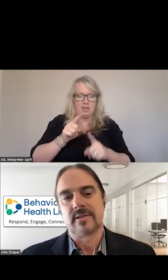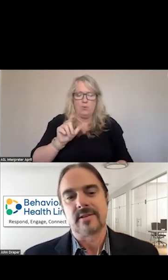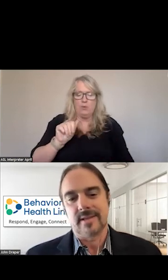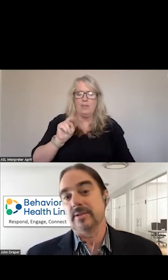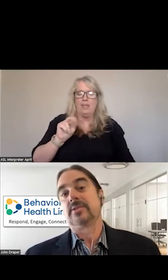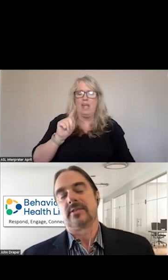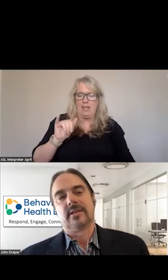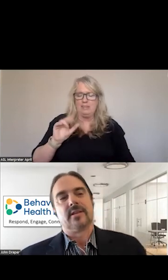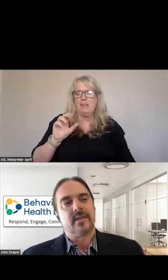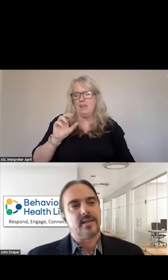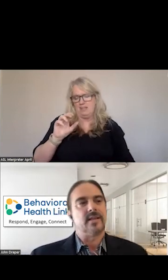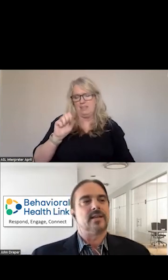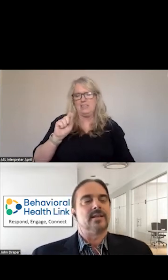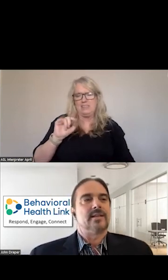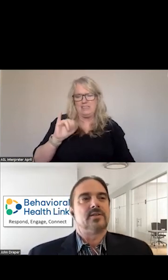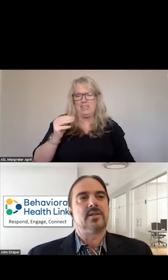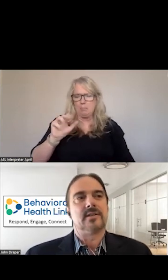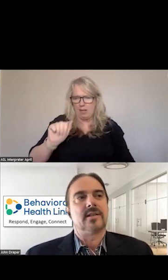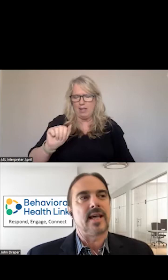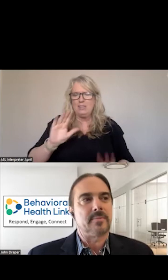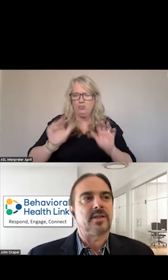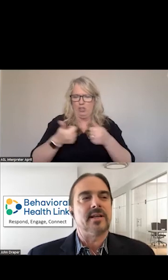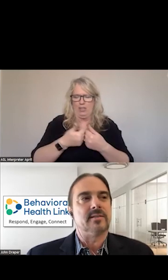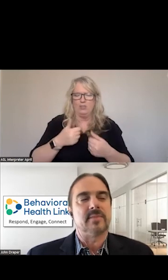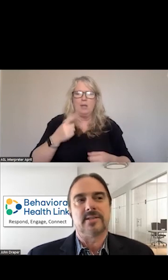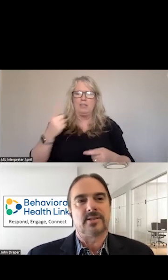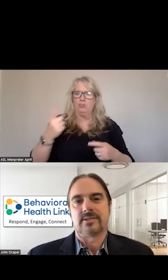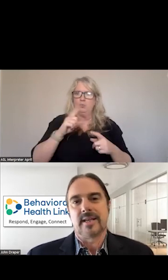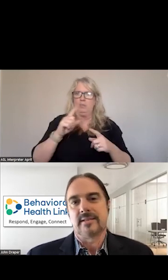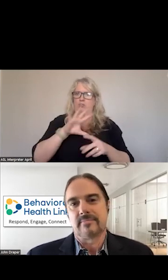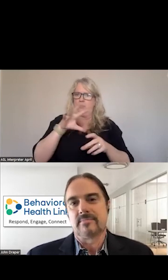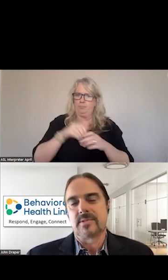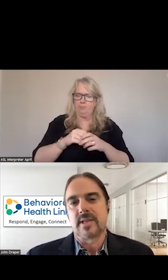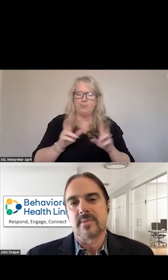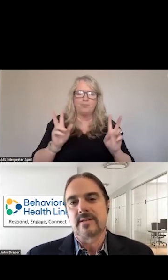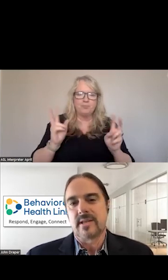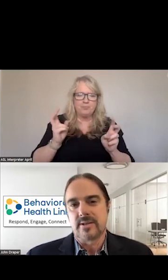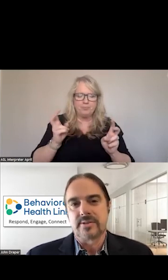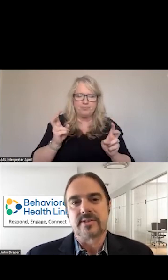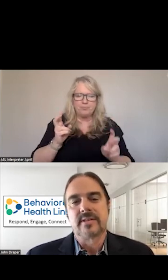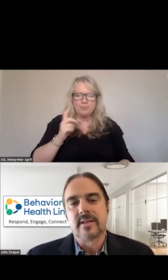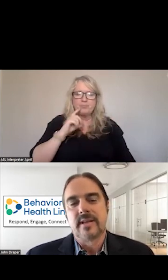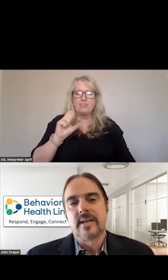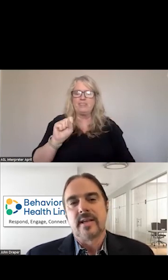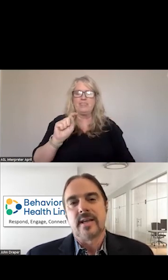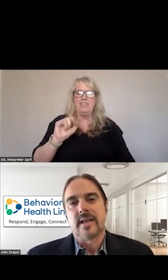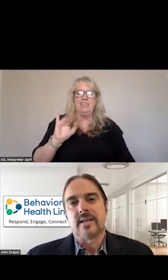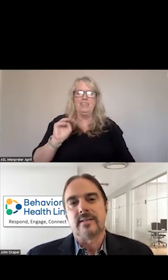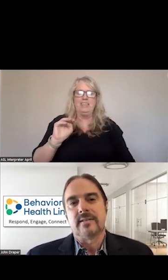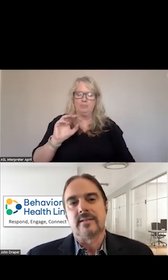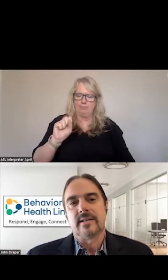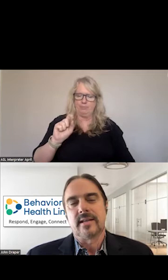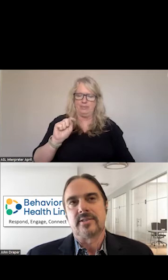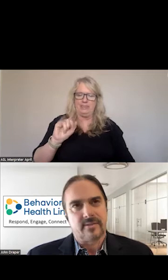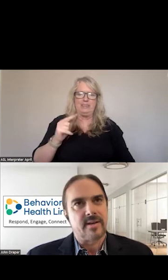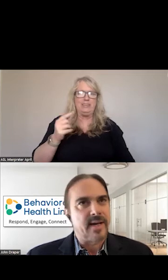challenge is. And she encapsulated it by just saying, stigma kills.